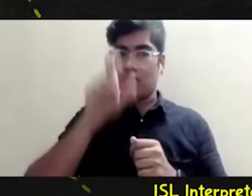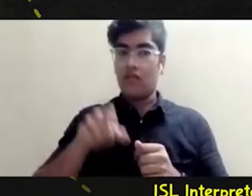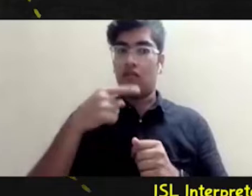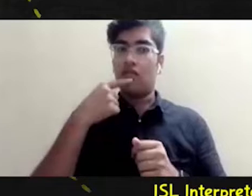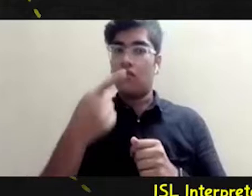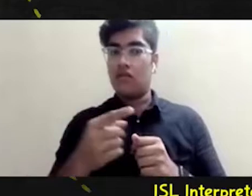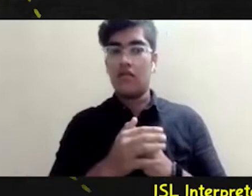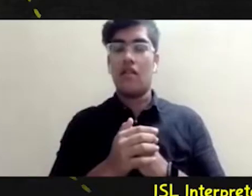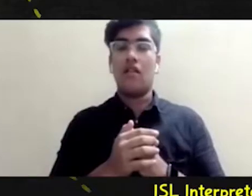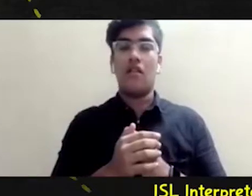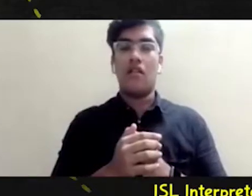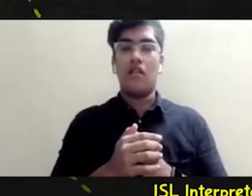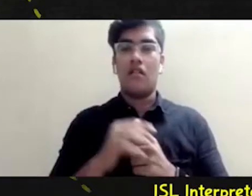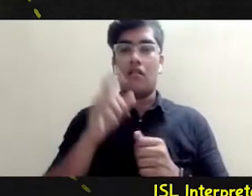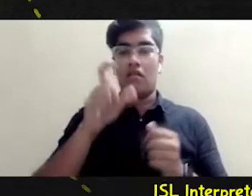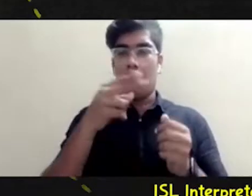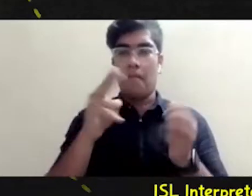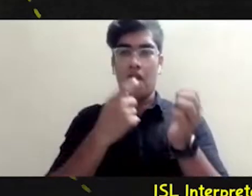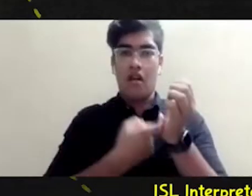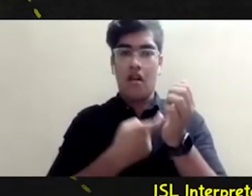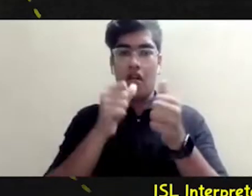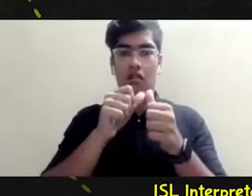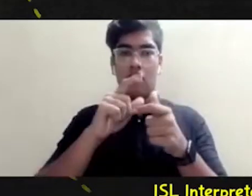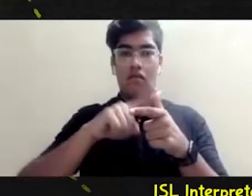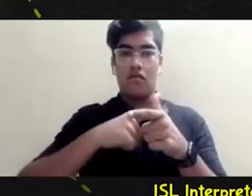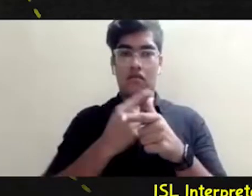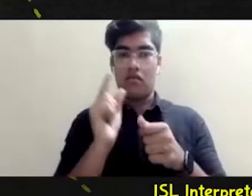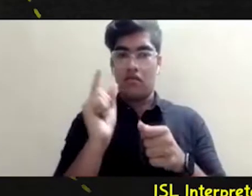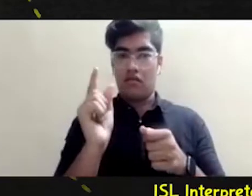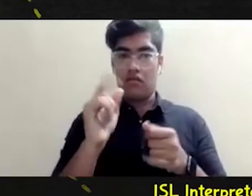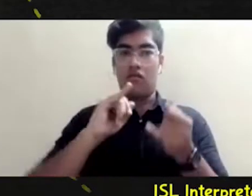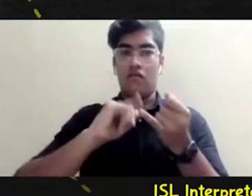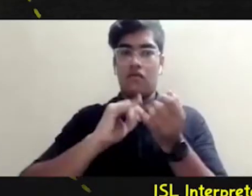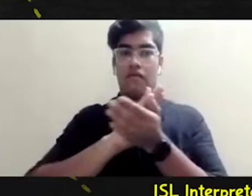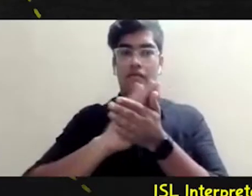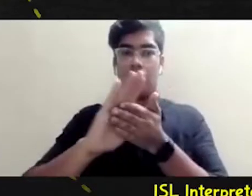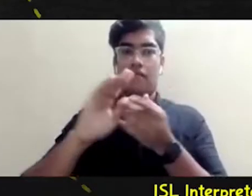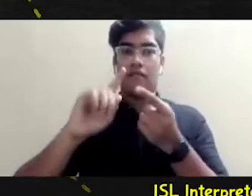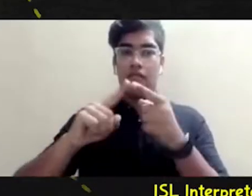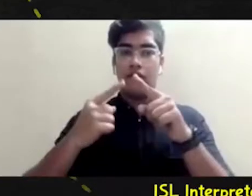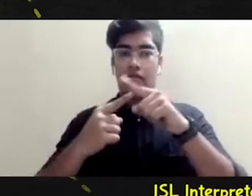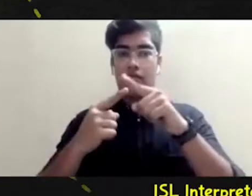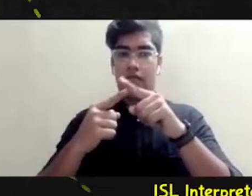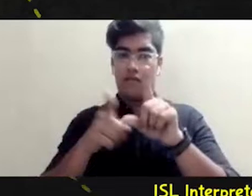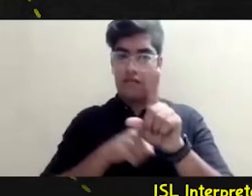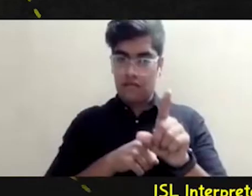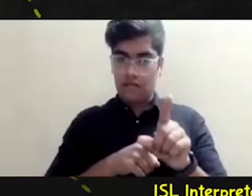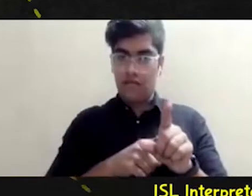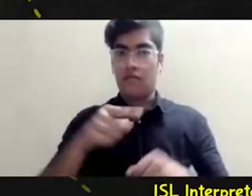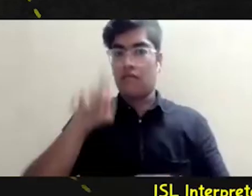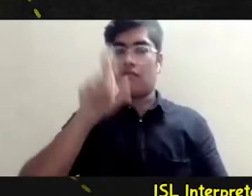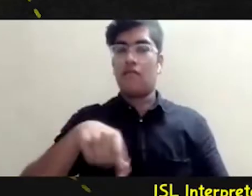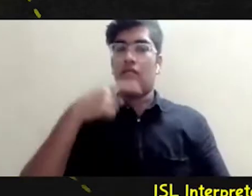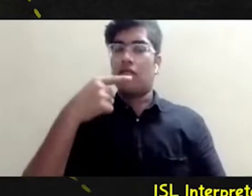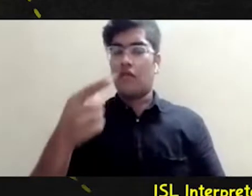who's a farmers leader from Hatakrangai in Maharashtra, who said to her once very casually that, I'm a farmers' rights